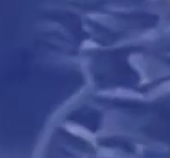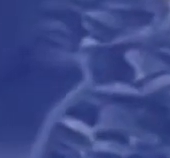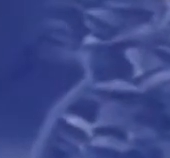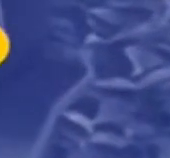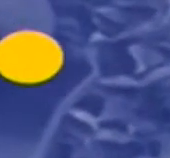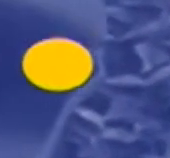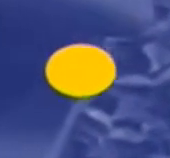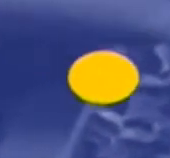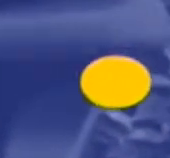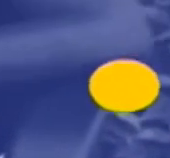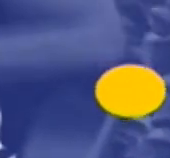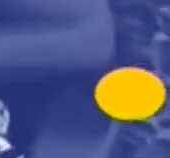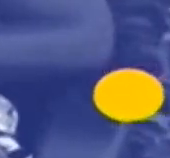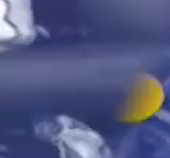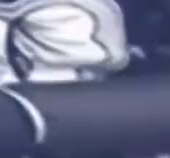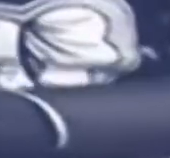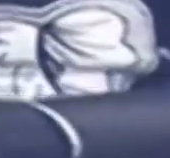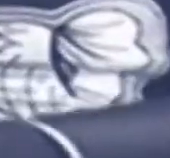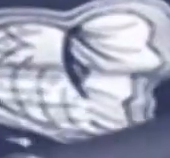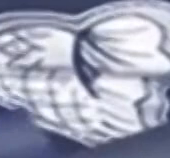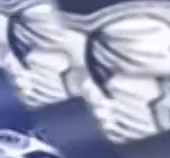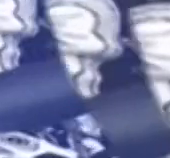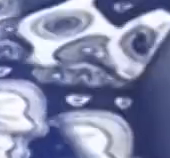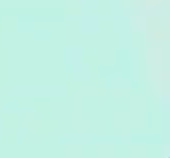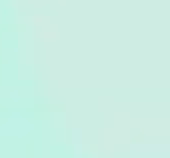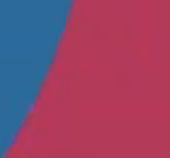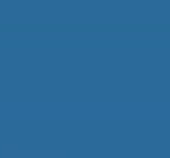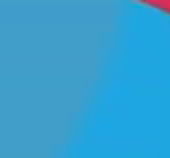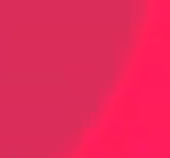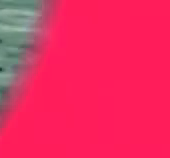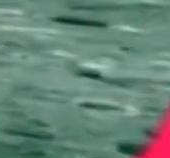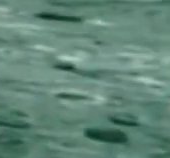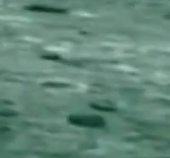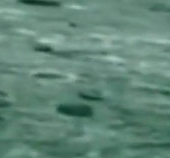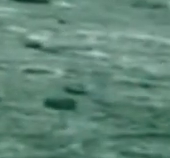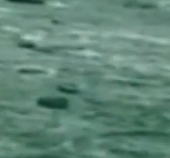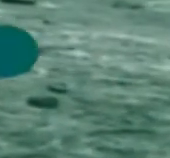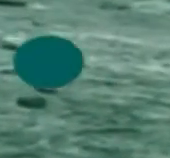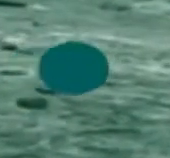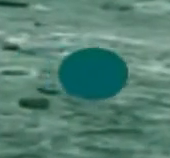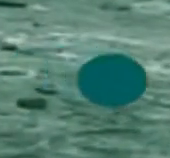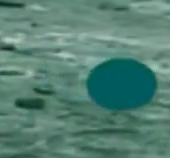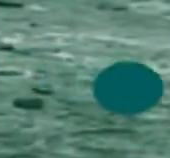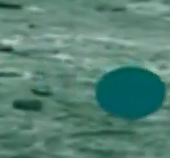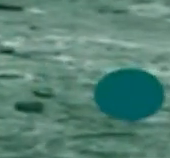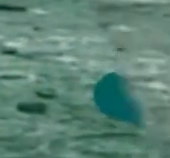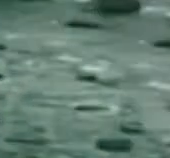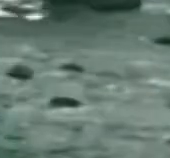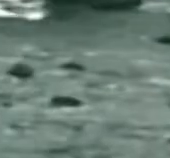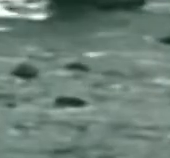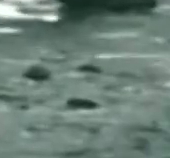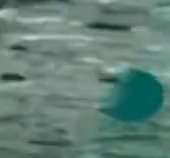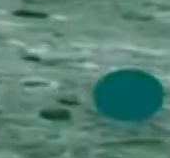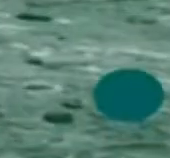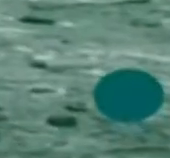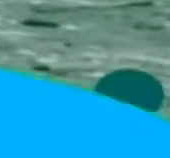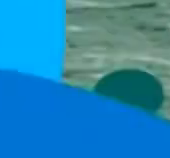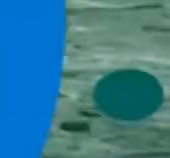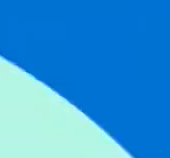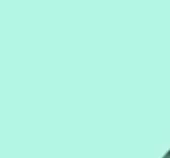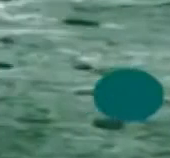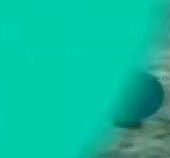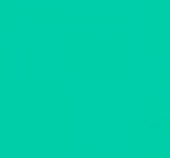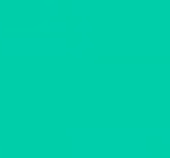Make a difference, change lives as we tell our different